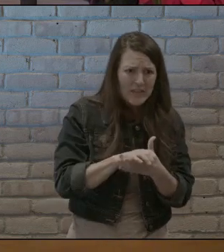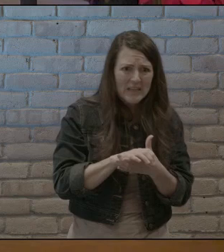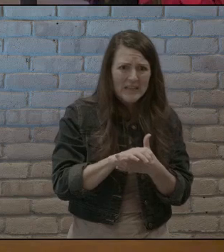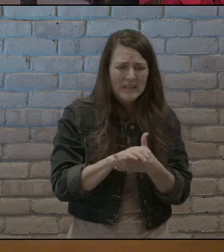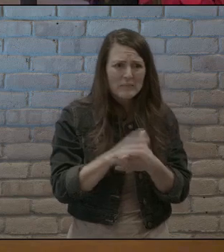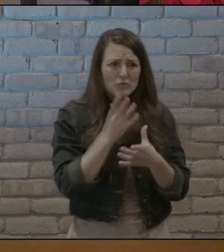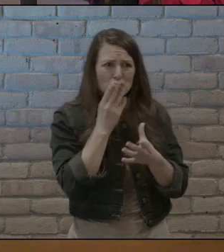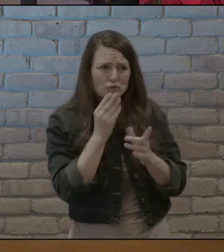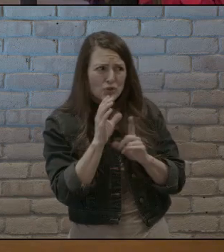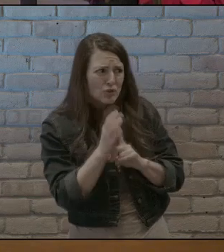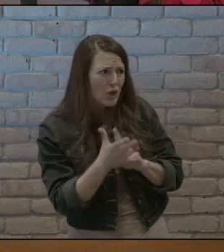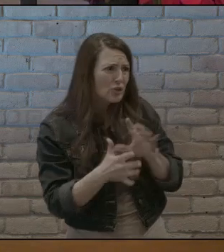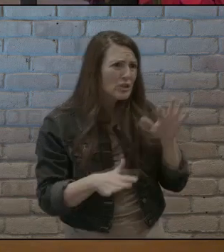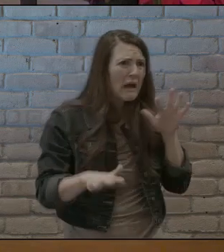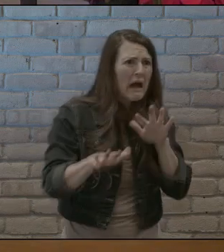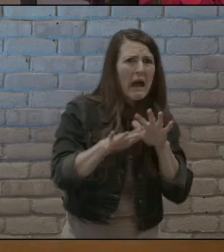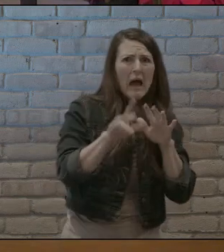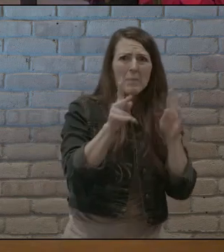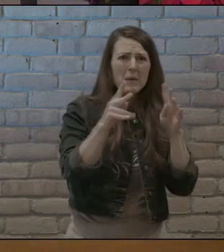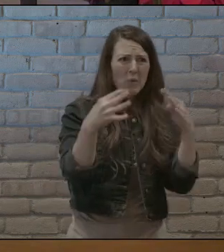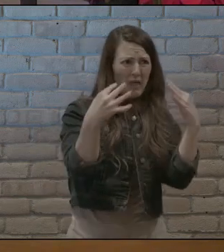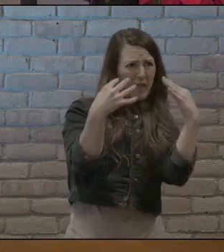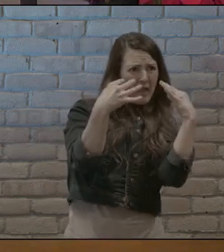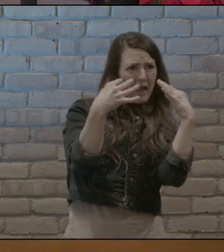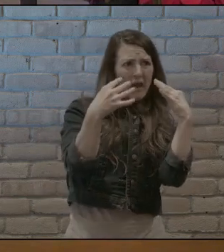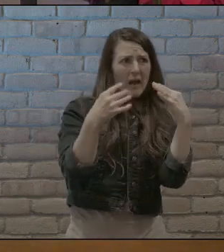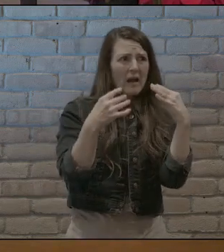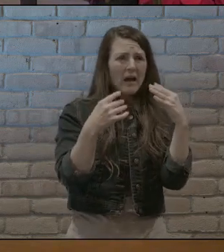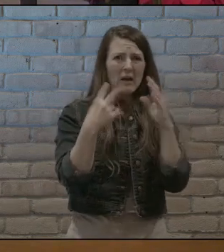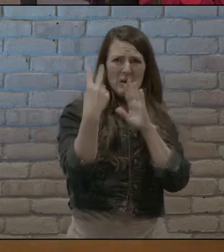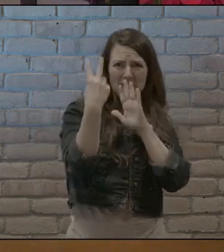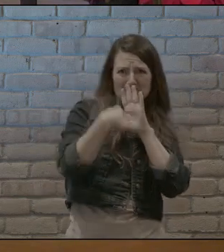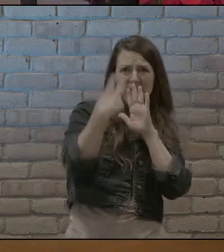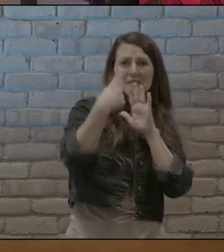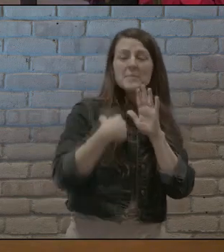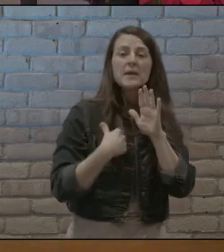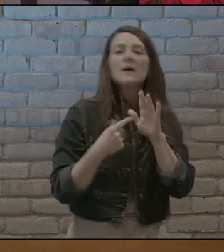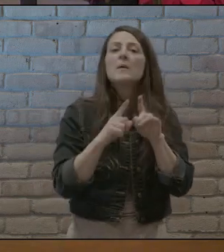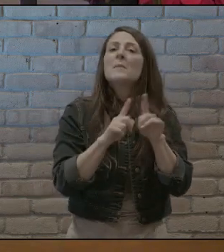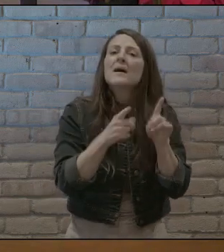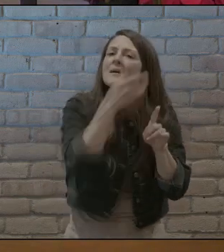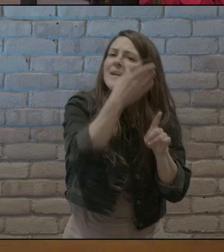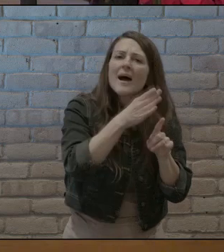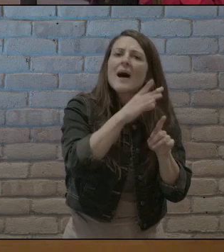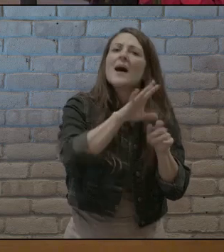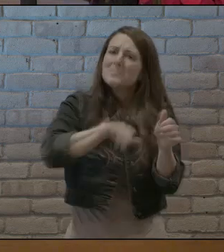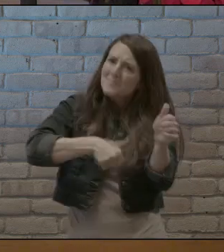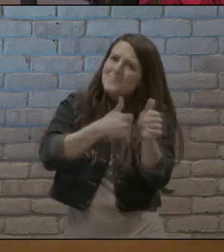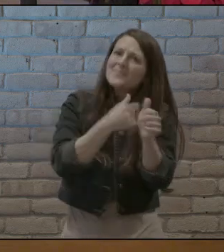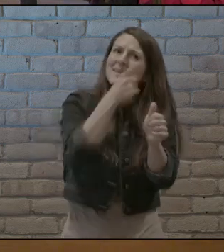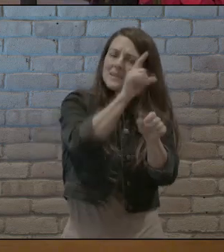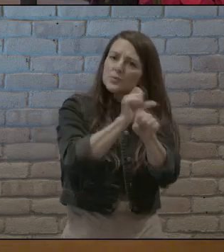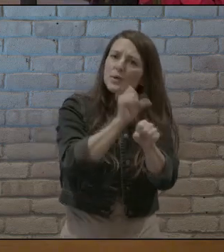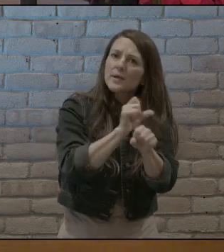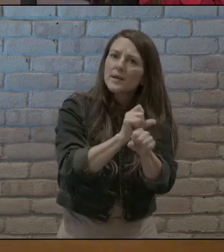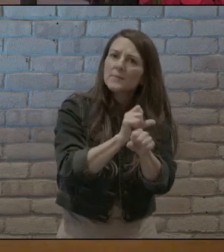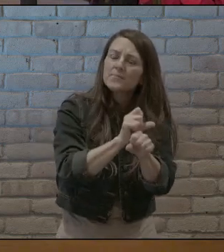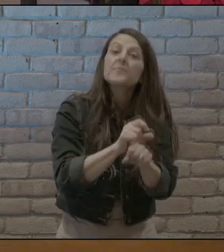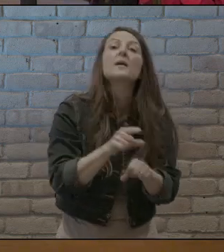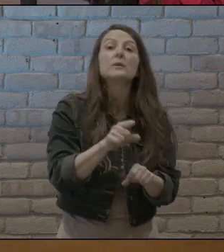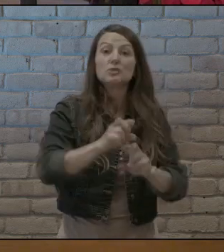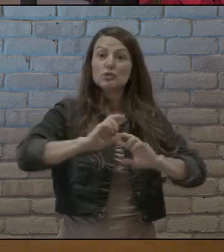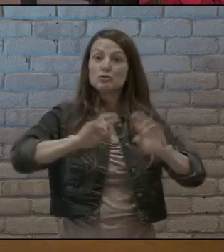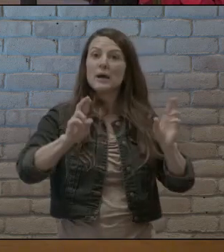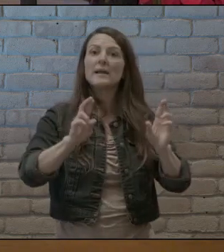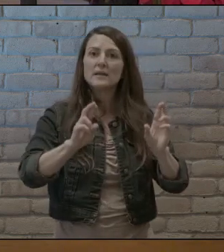pregnant. And yet we see how God is working in all of that. And as she comes to the Magnificat, there are two words that